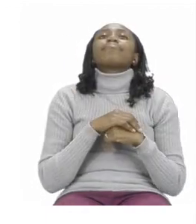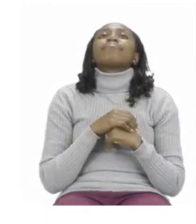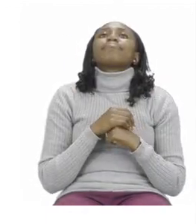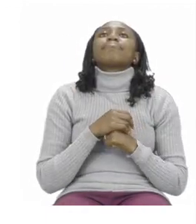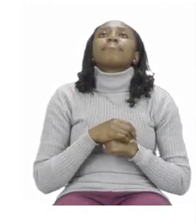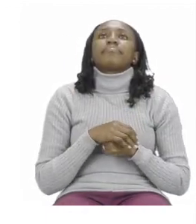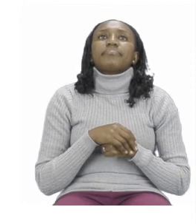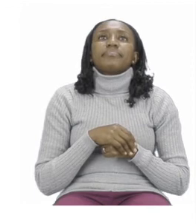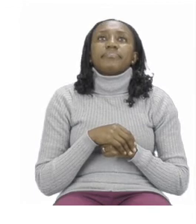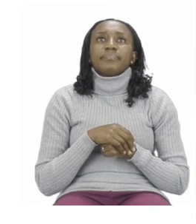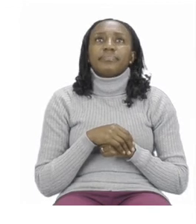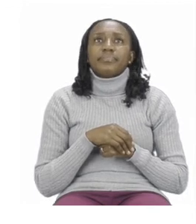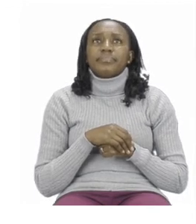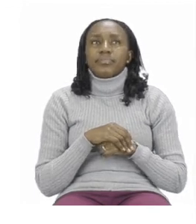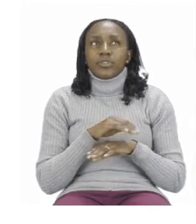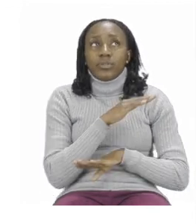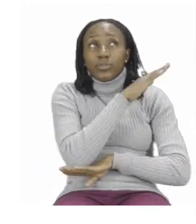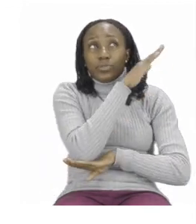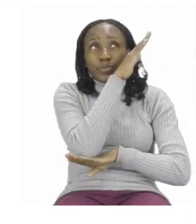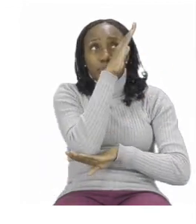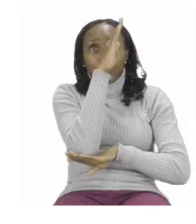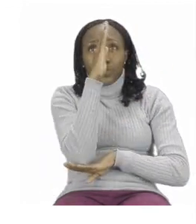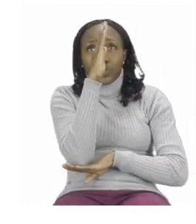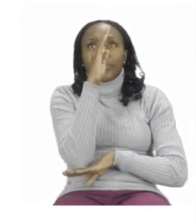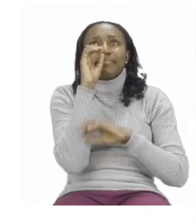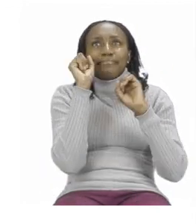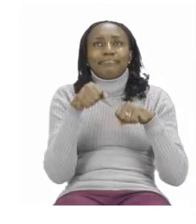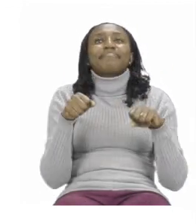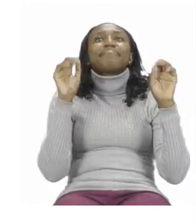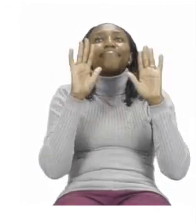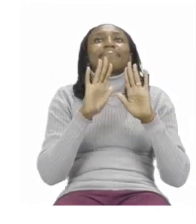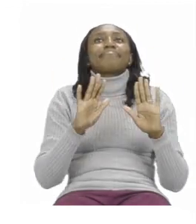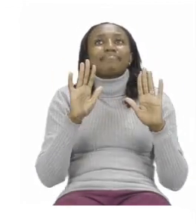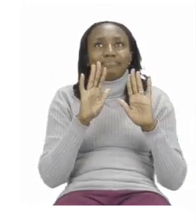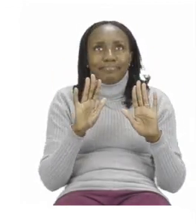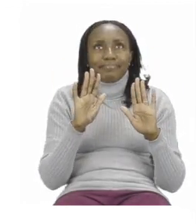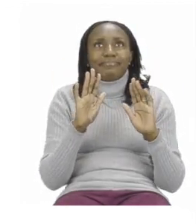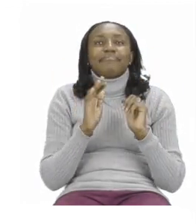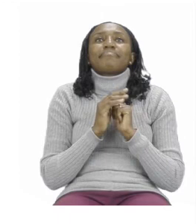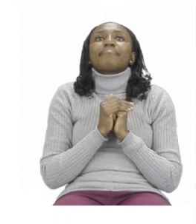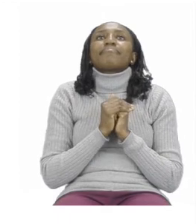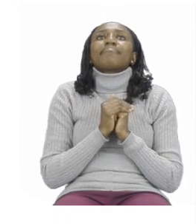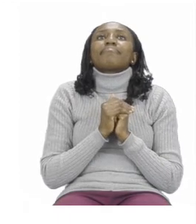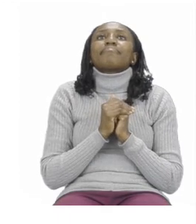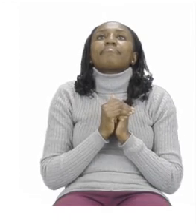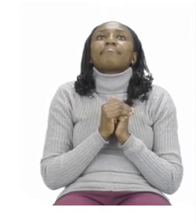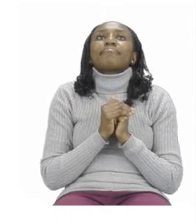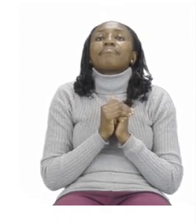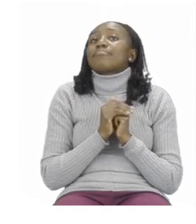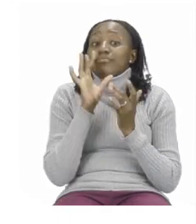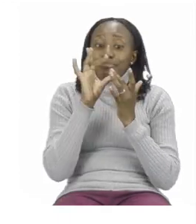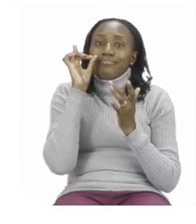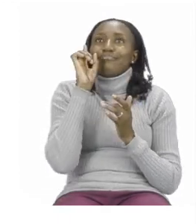Right. Now the day event, you have to color. Remember, only one